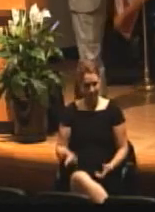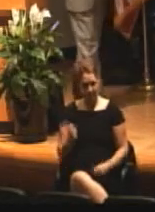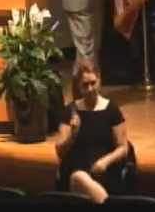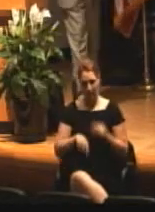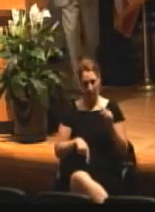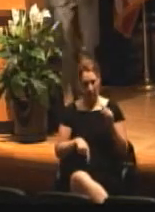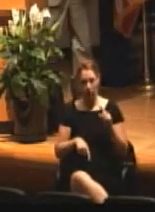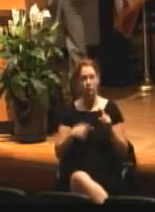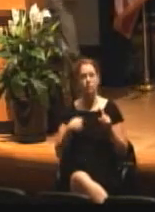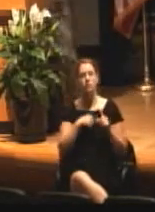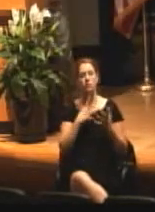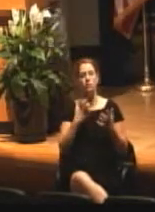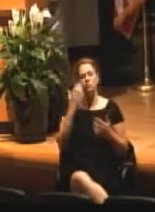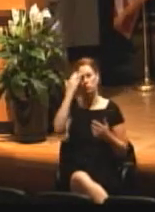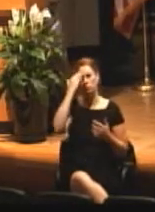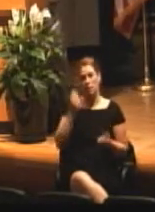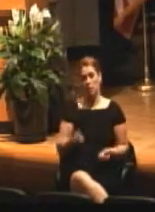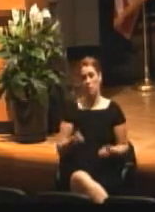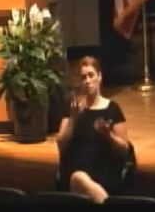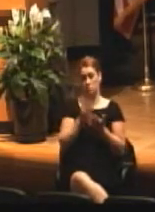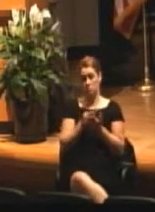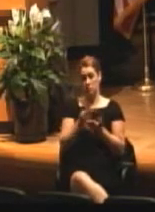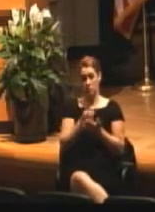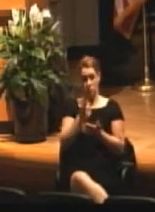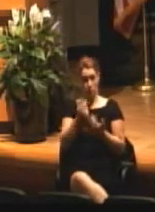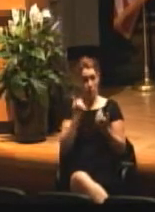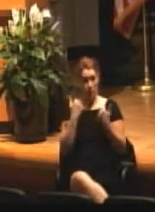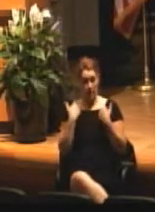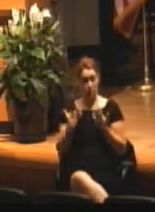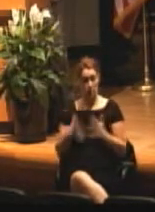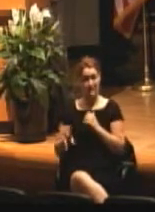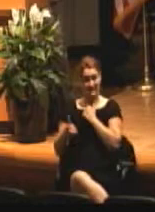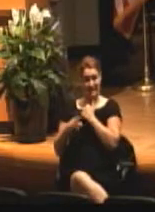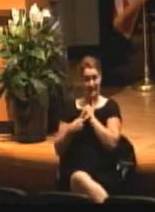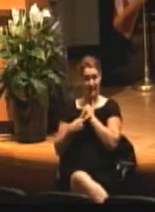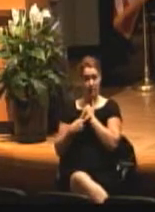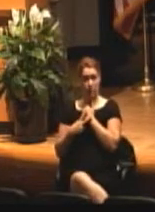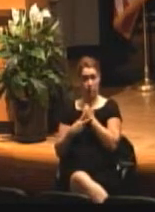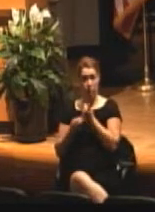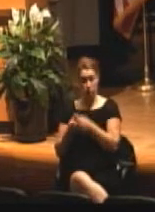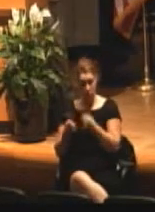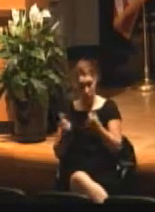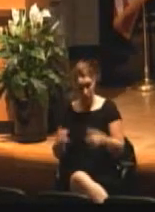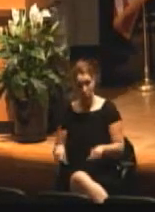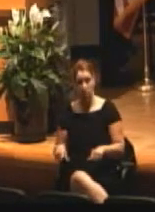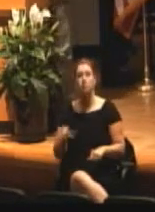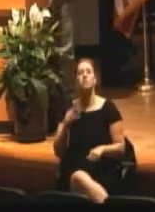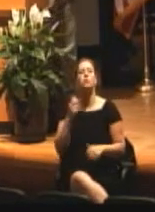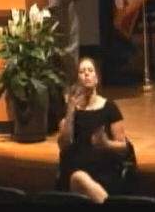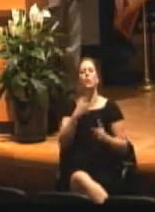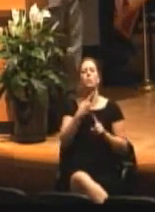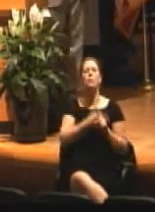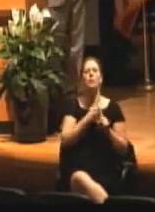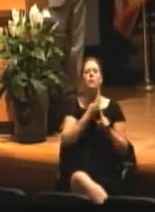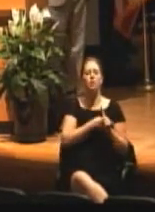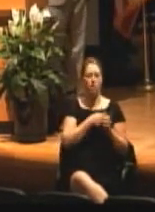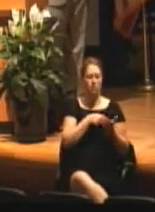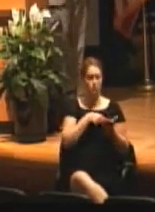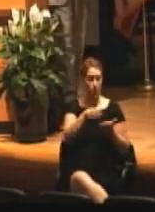an idea of how much money you have down, if any, to put towards it. We need to know what monthly payments you're going to be comfortable